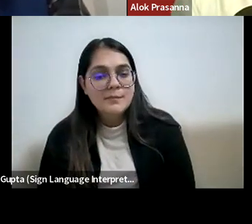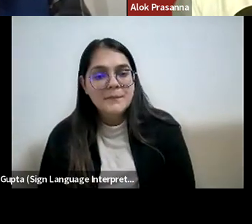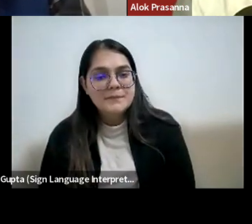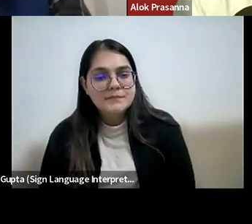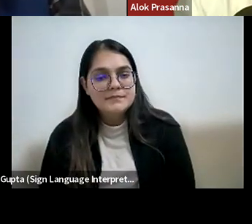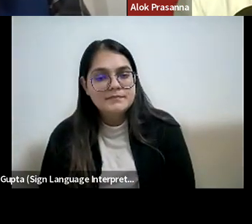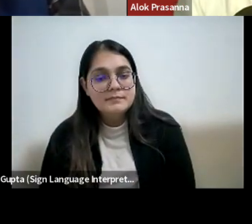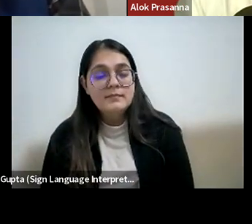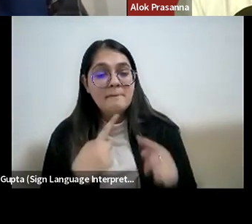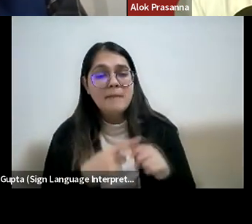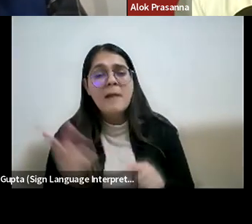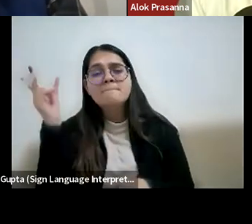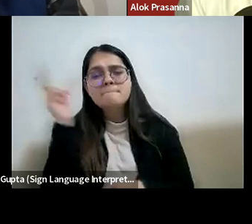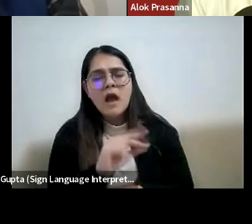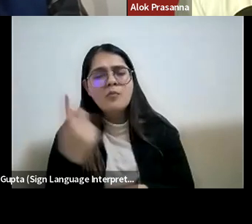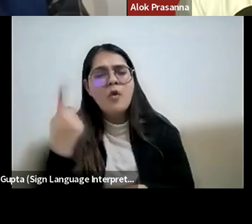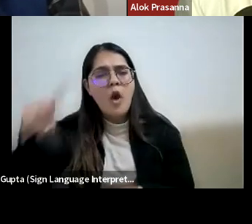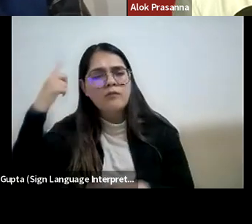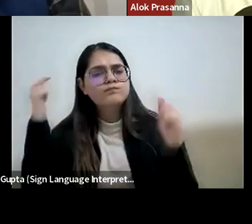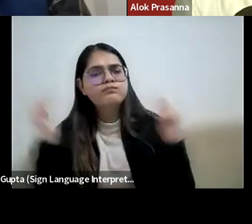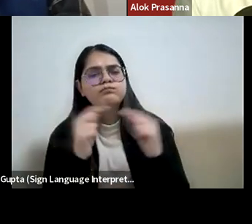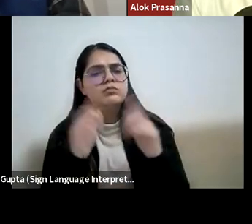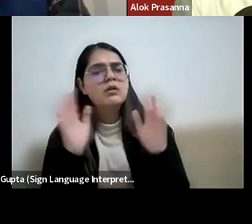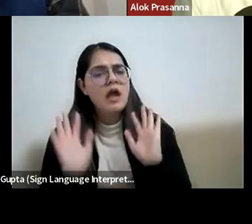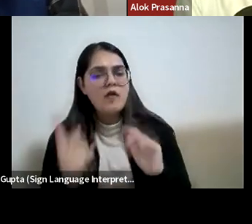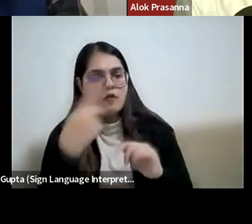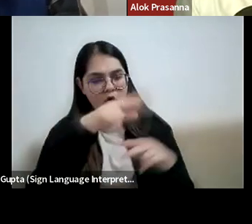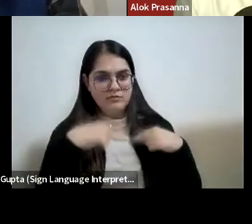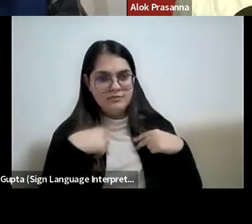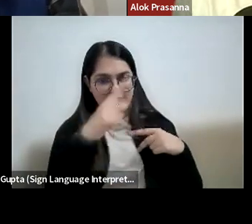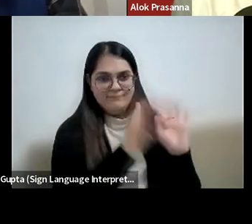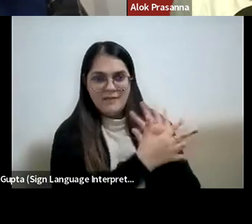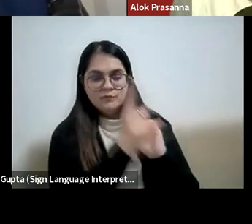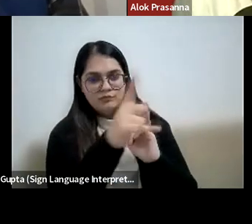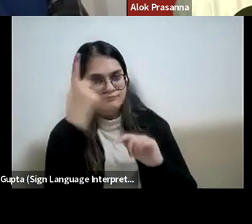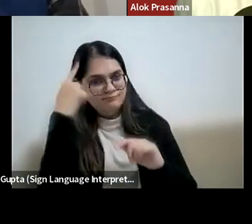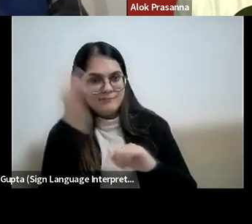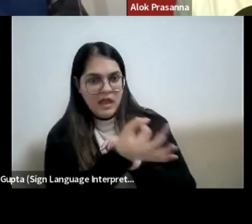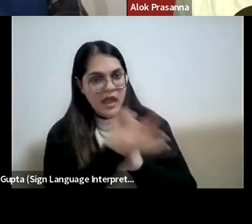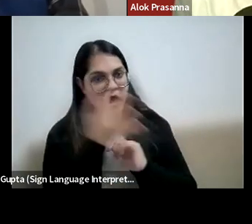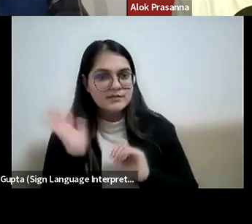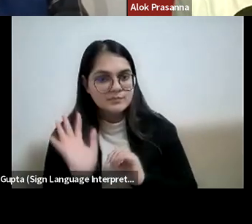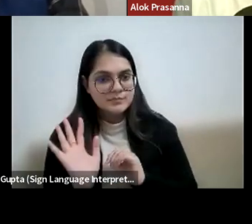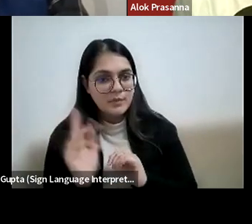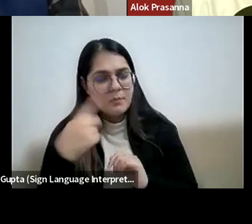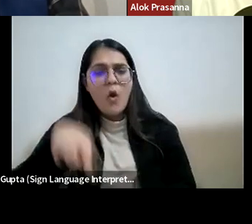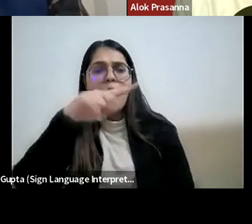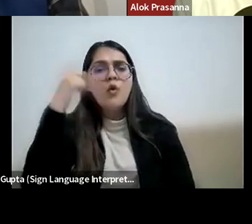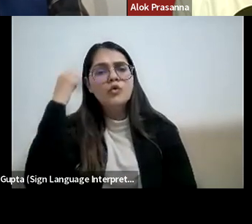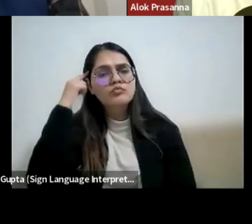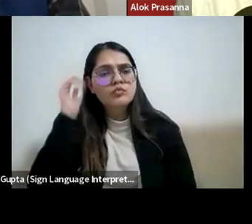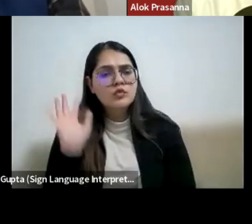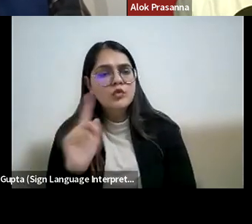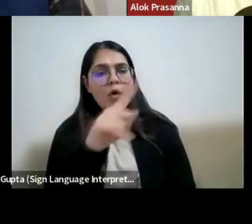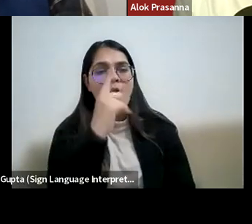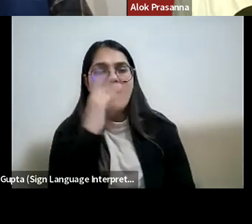is a constant debate. You are very well aware of it as a legal expert, and the conflict. We all know, as Meiraji has